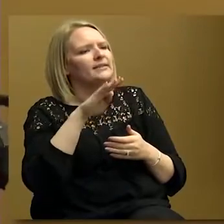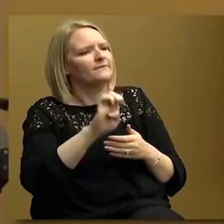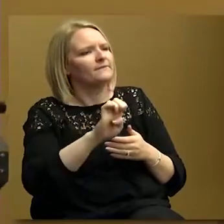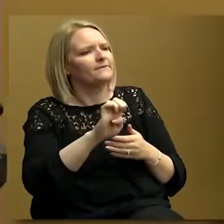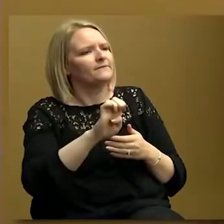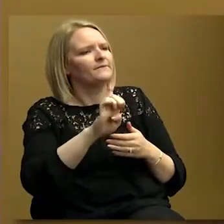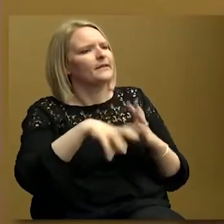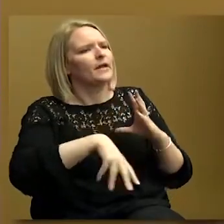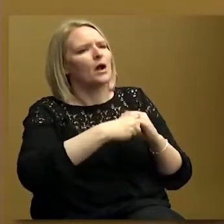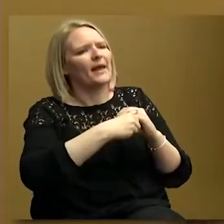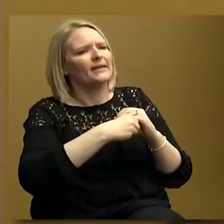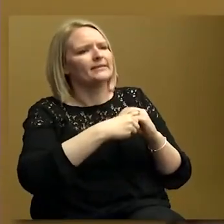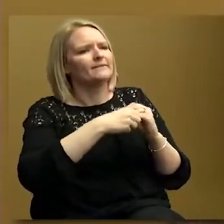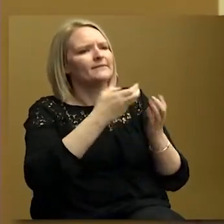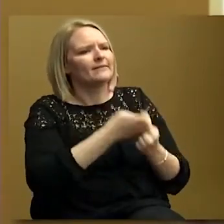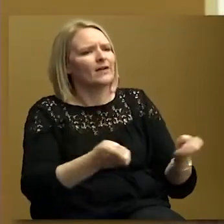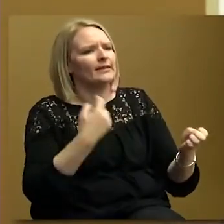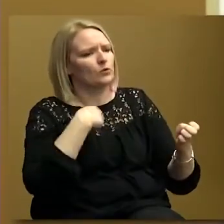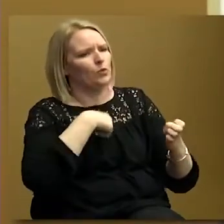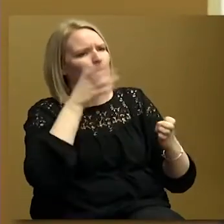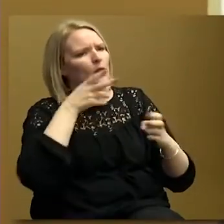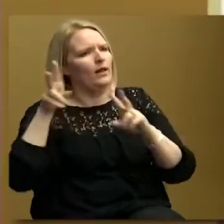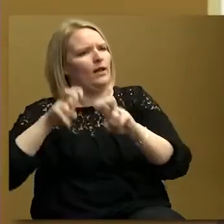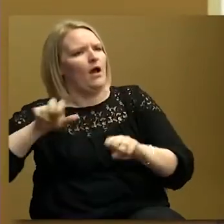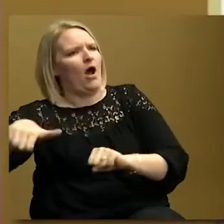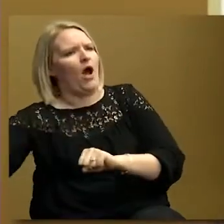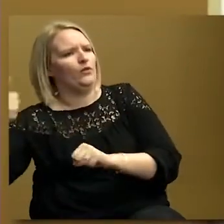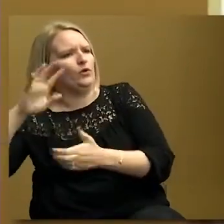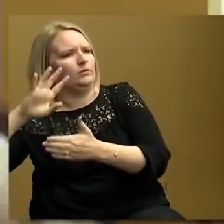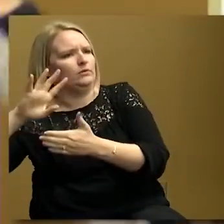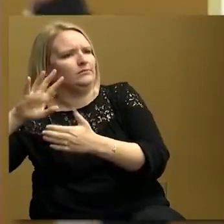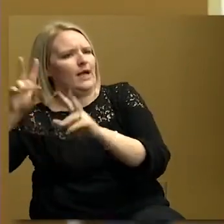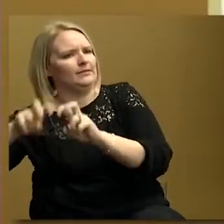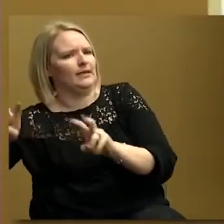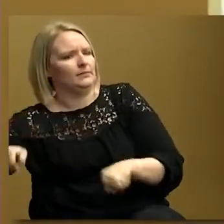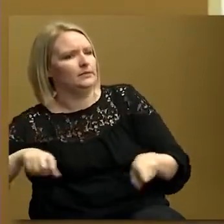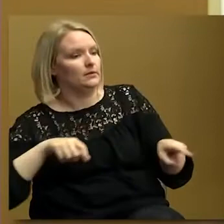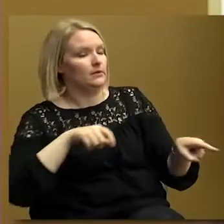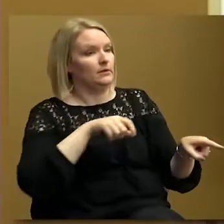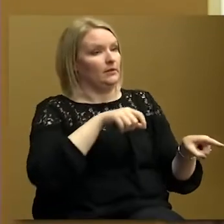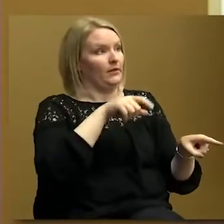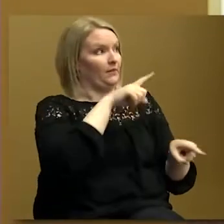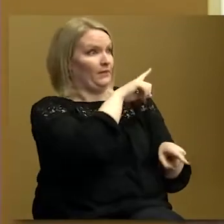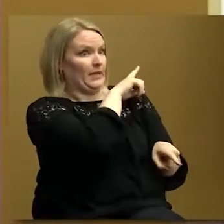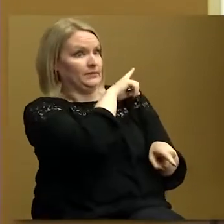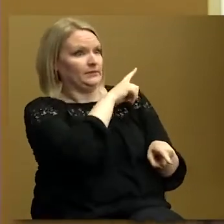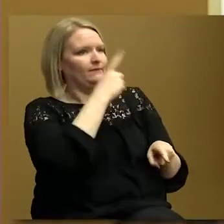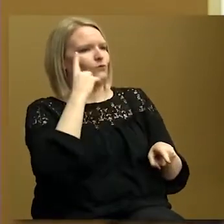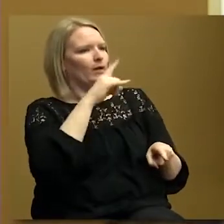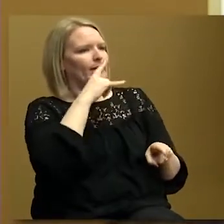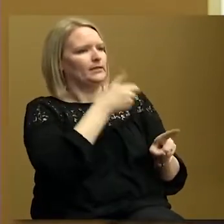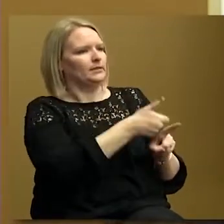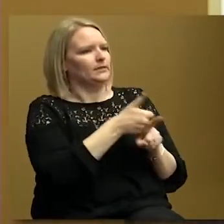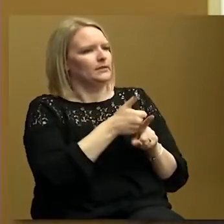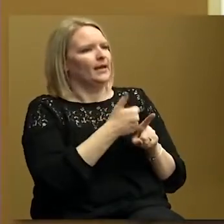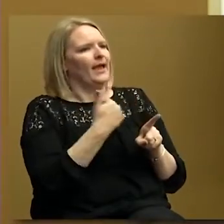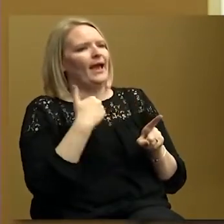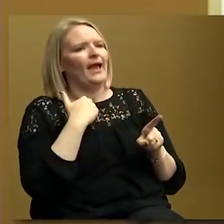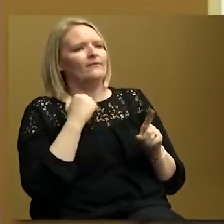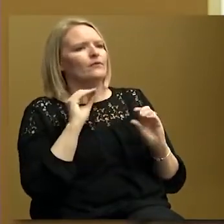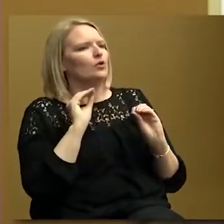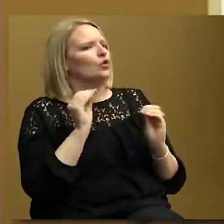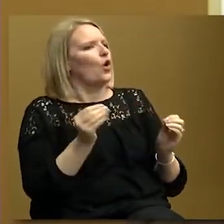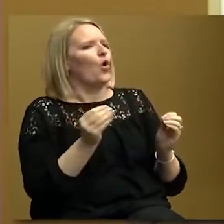whatever, then we look at other assessments. This is for those kids that you look at and they have